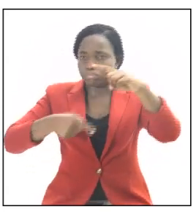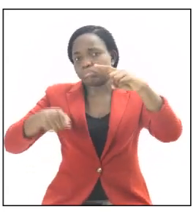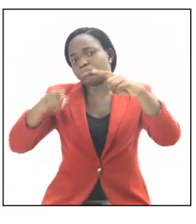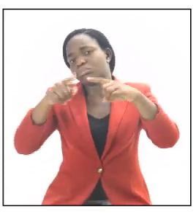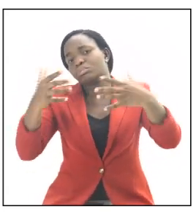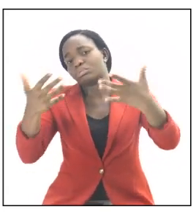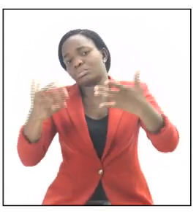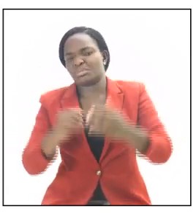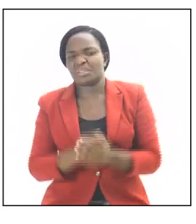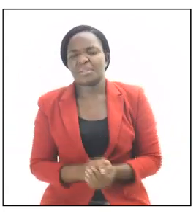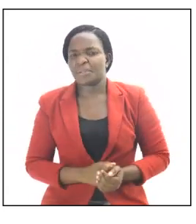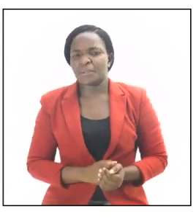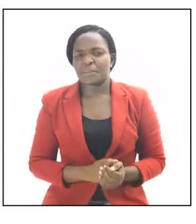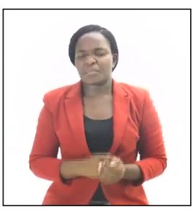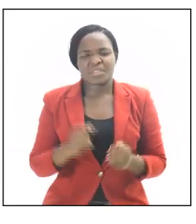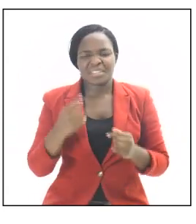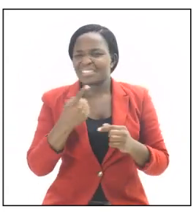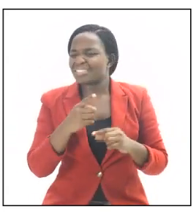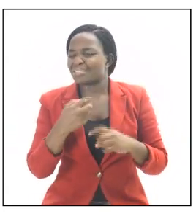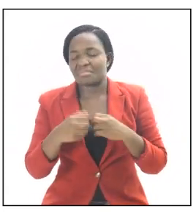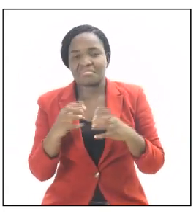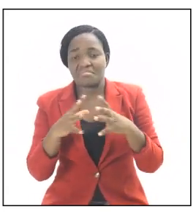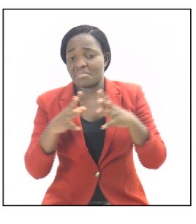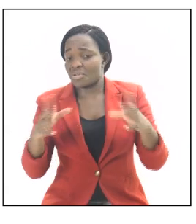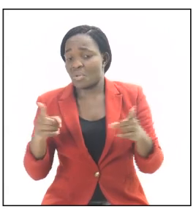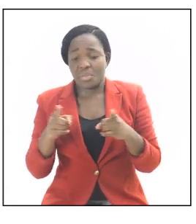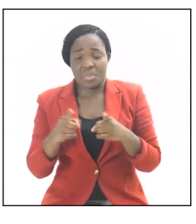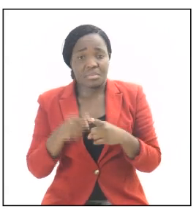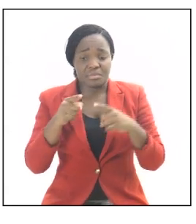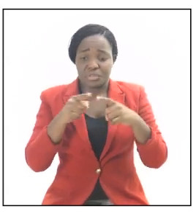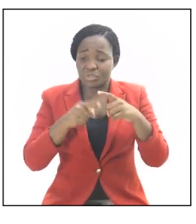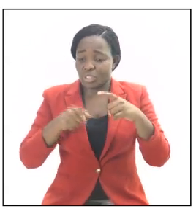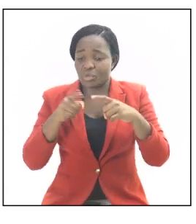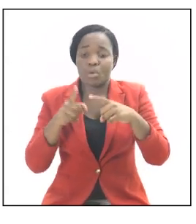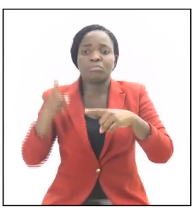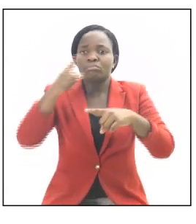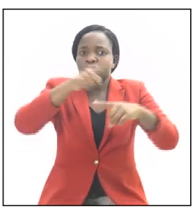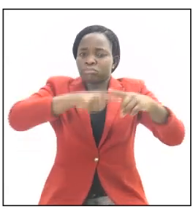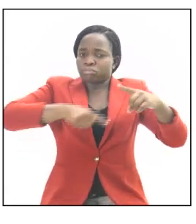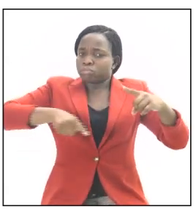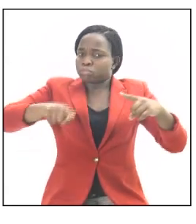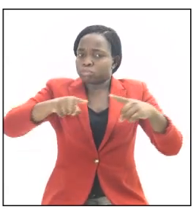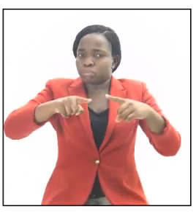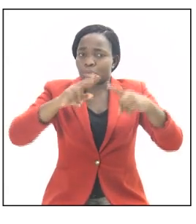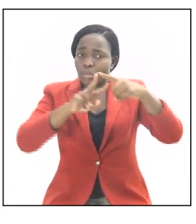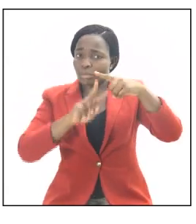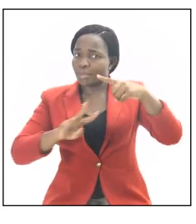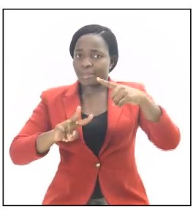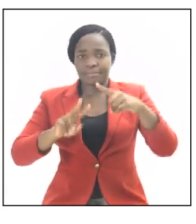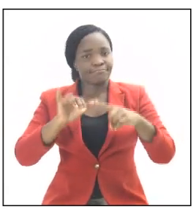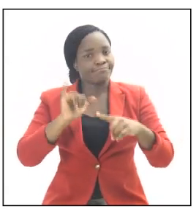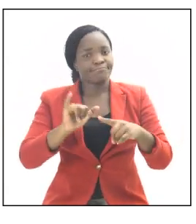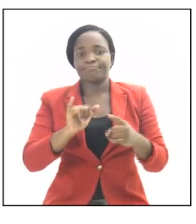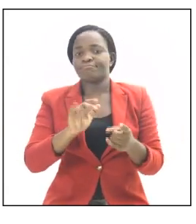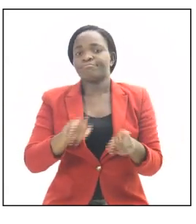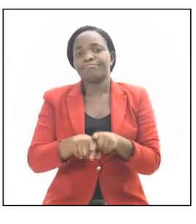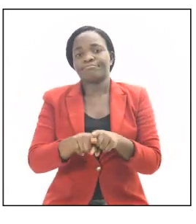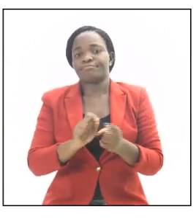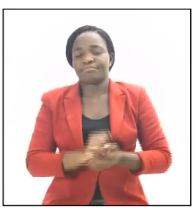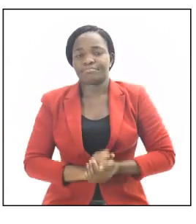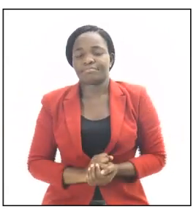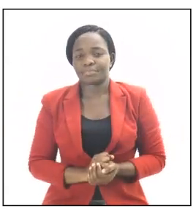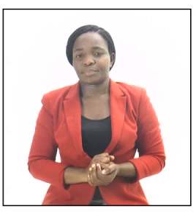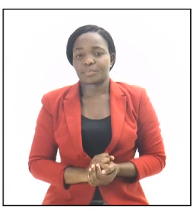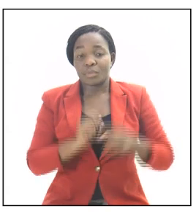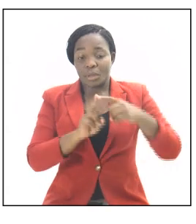It doesn't matter how big or small the circle is, pi remains the same. Pi is often